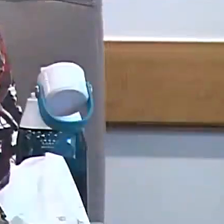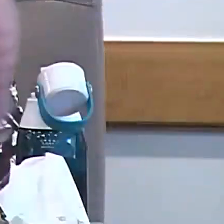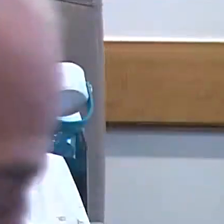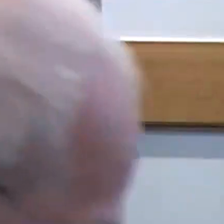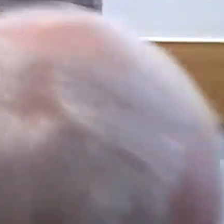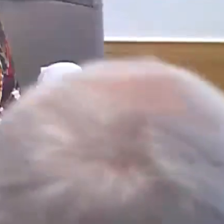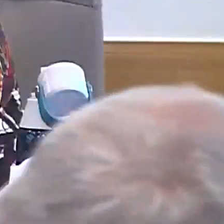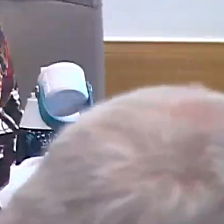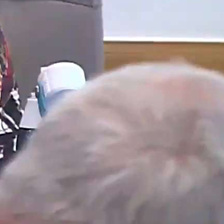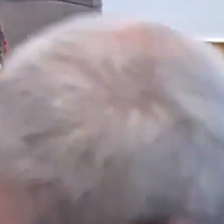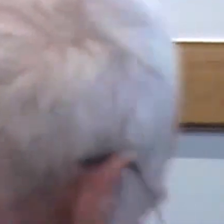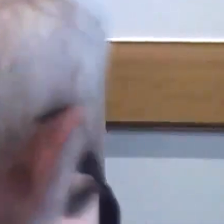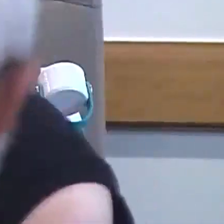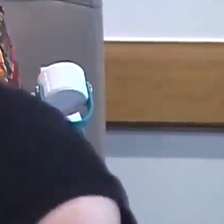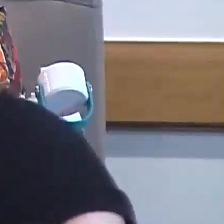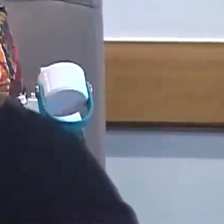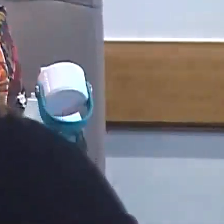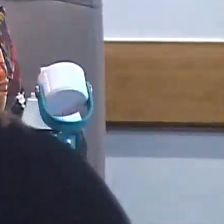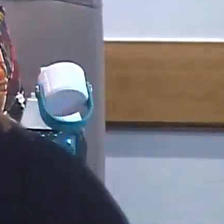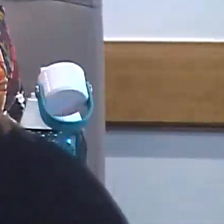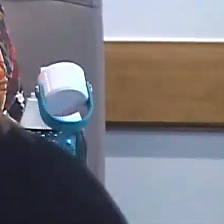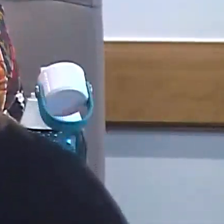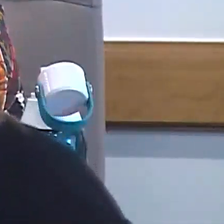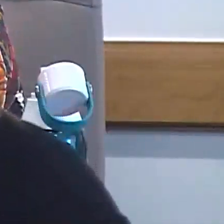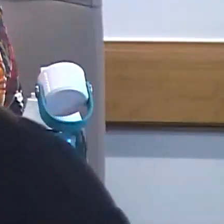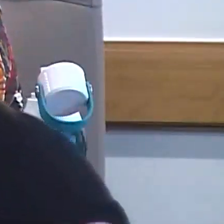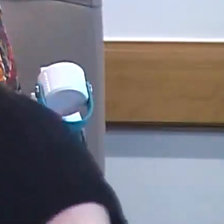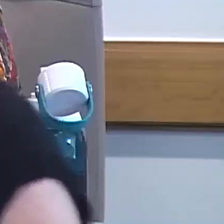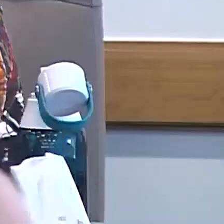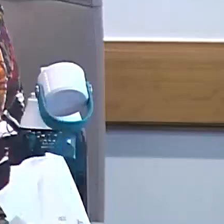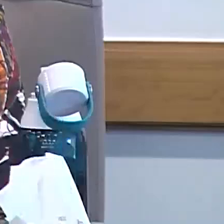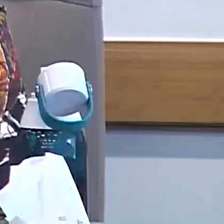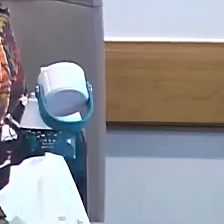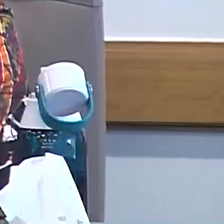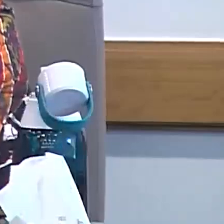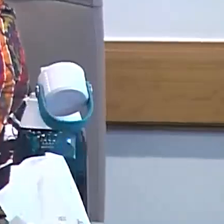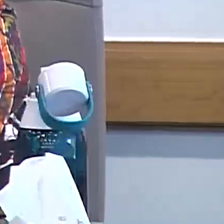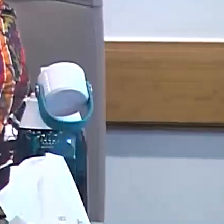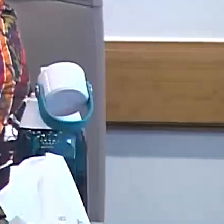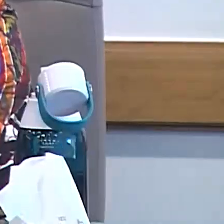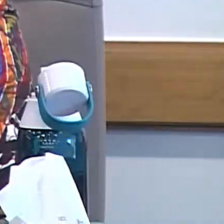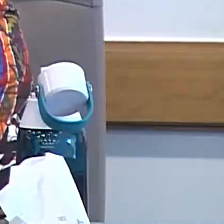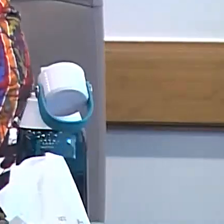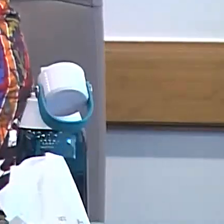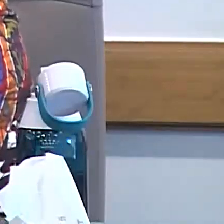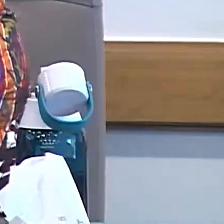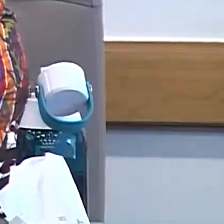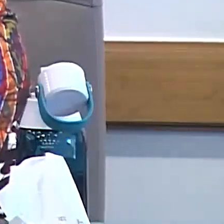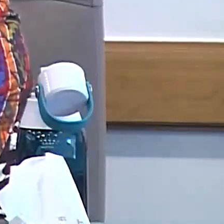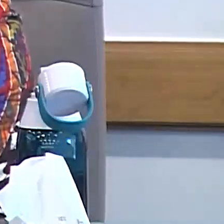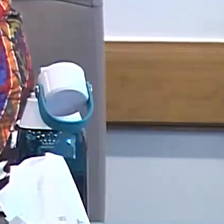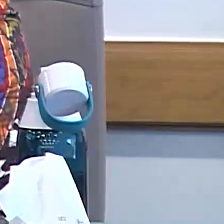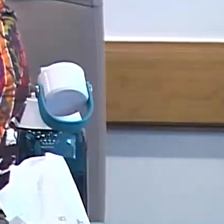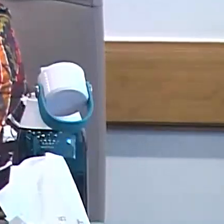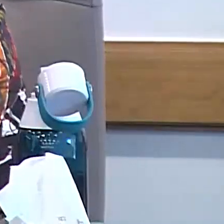our public hearing on Senate Bill 950, and we're going to do our work sessions now. And we're